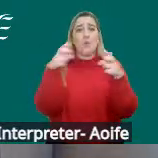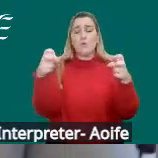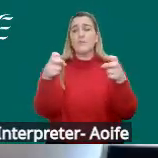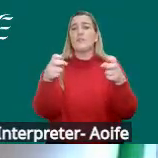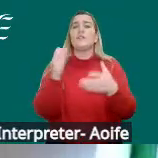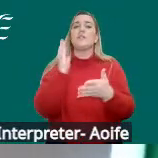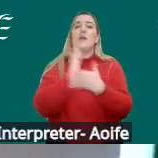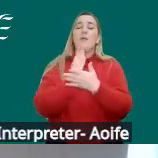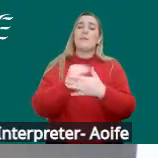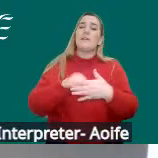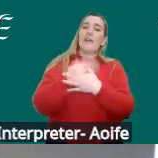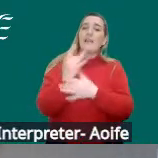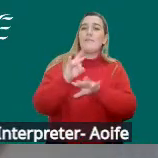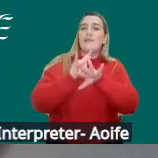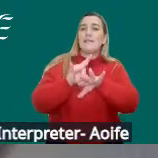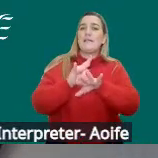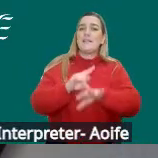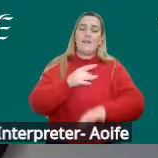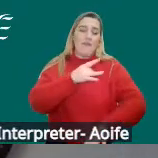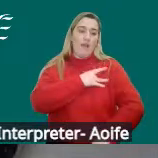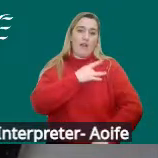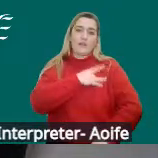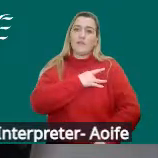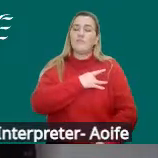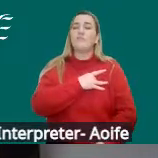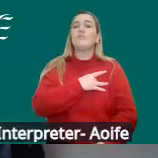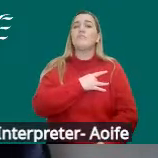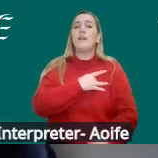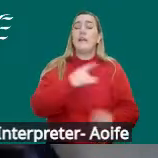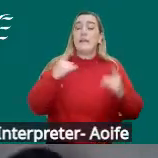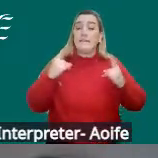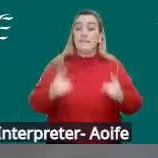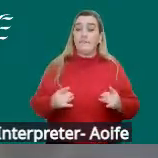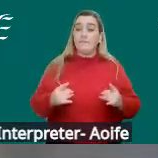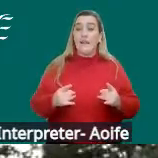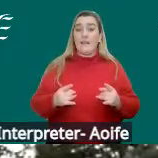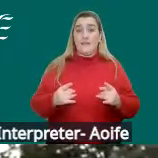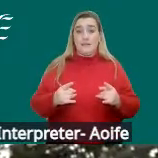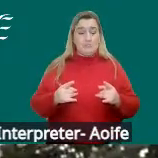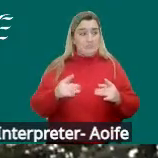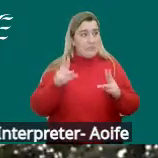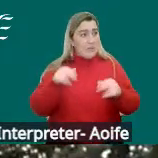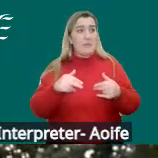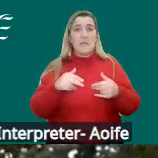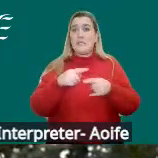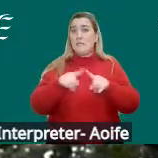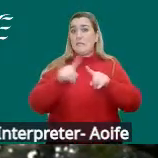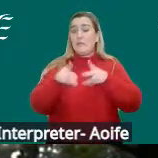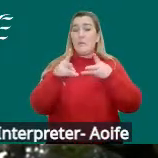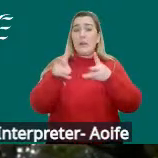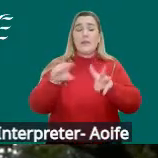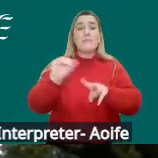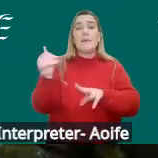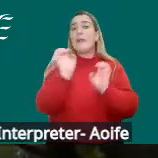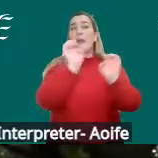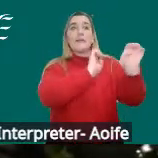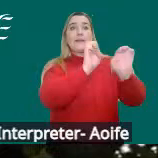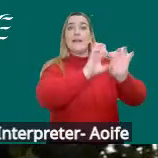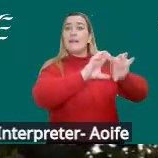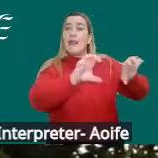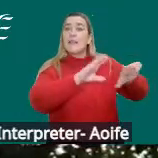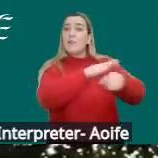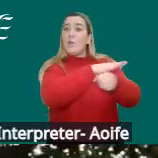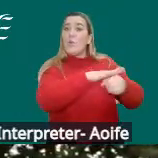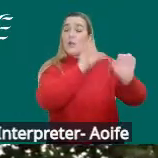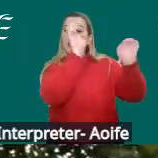heart. Being physically active can take many different forms. It might be an exercise class in your local gym, morning